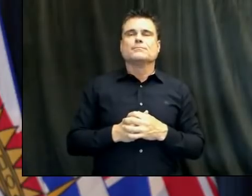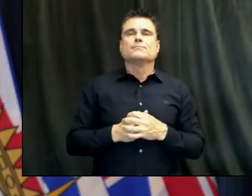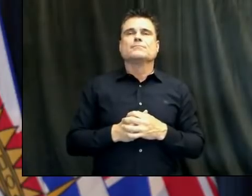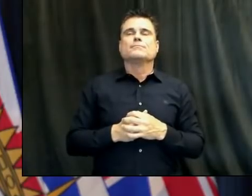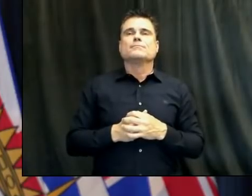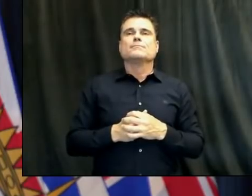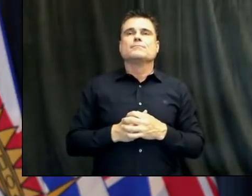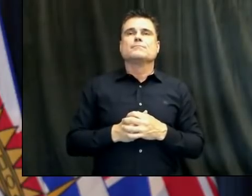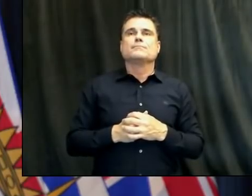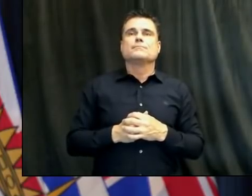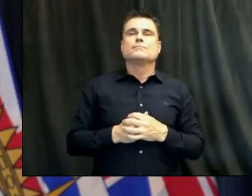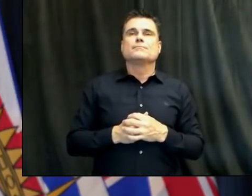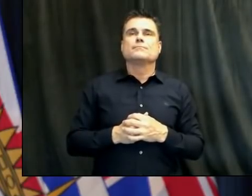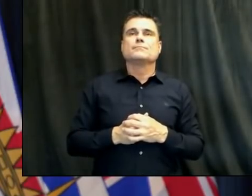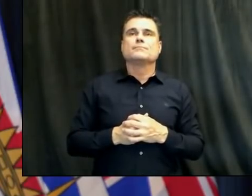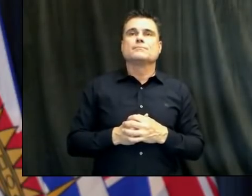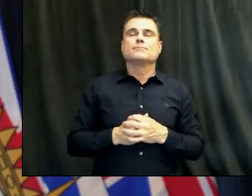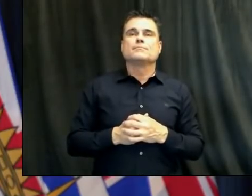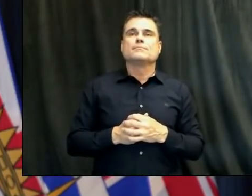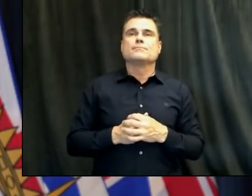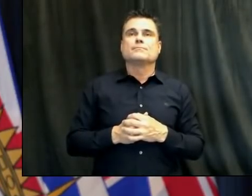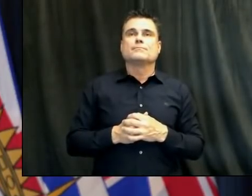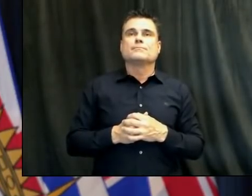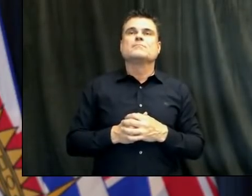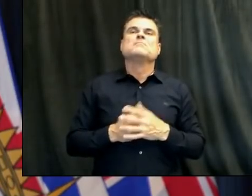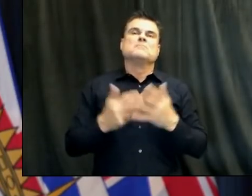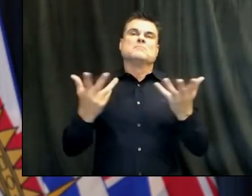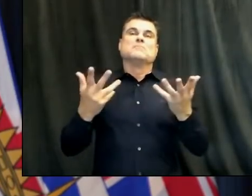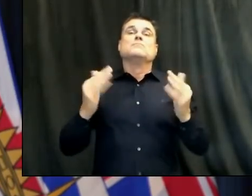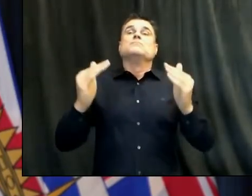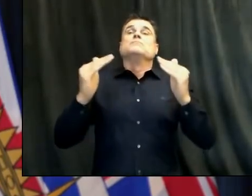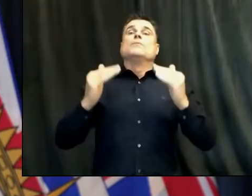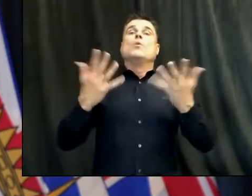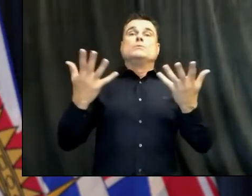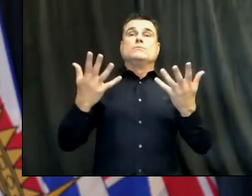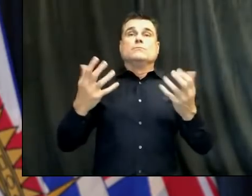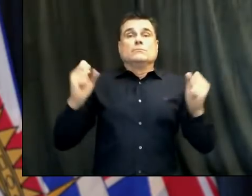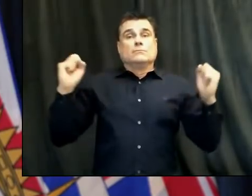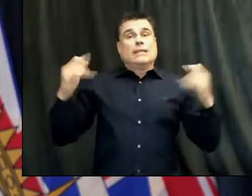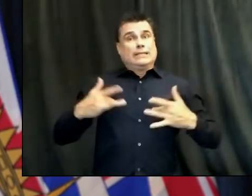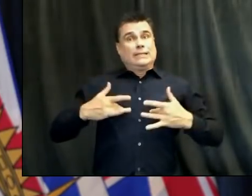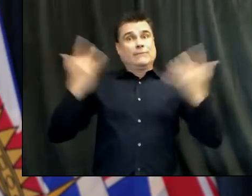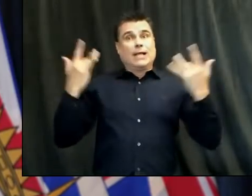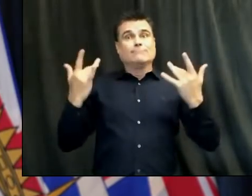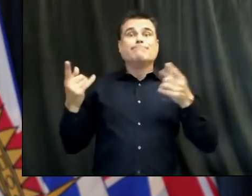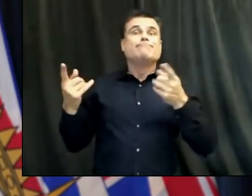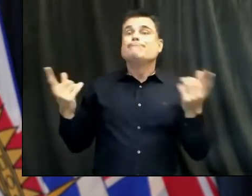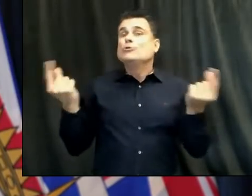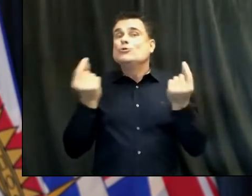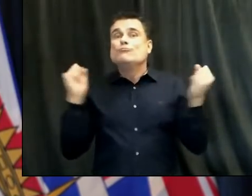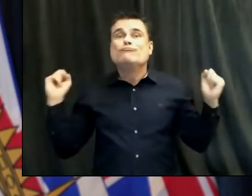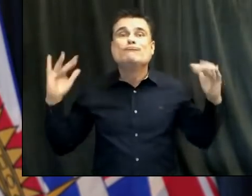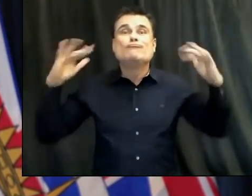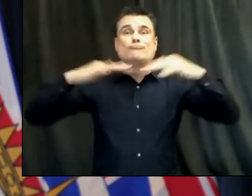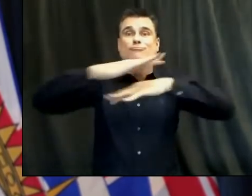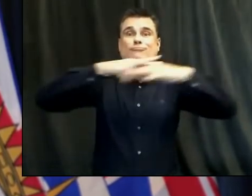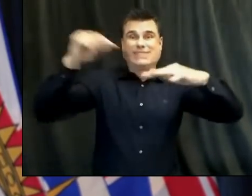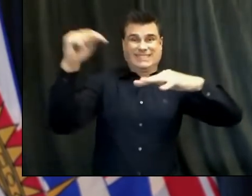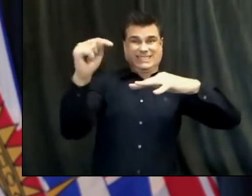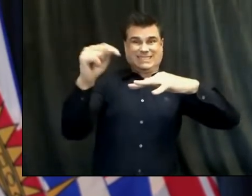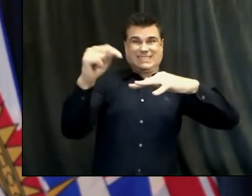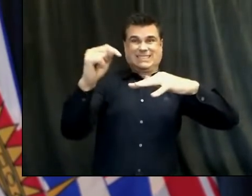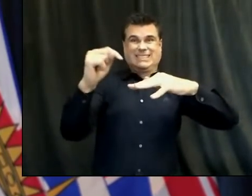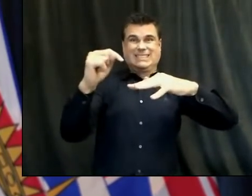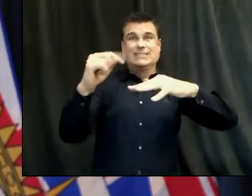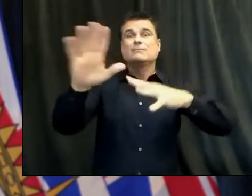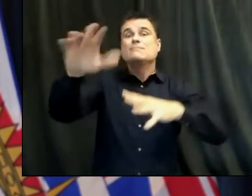talking about the events and the mass gathering orders that we have. It's important to remember when we set quite a long